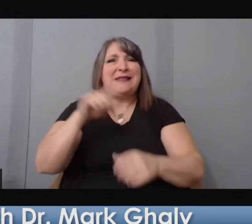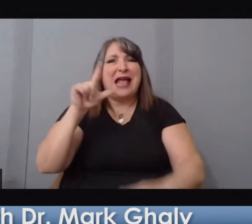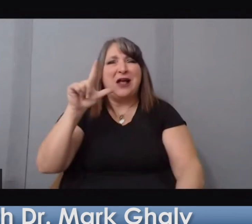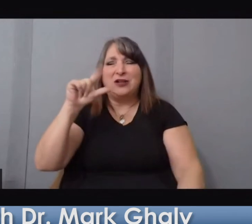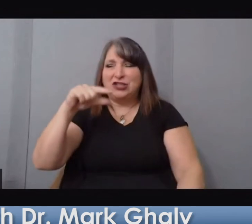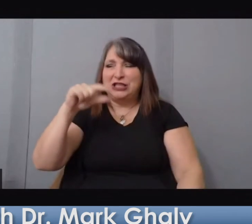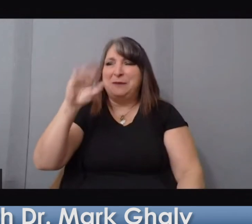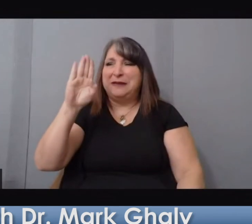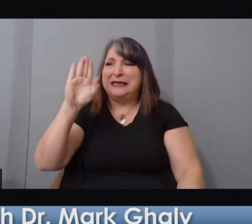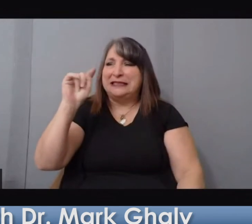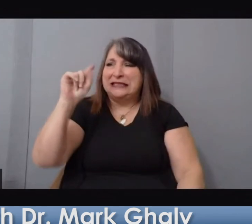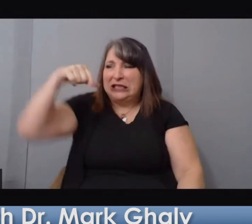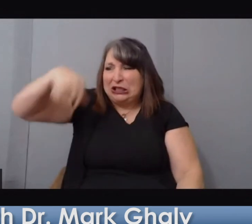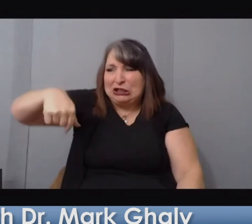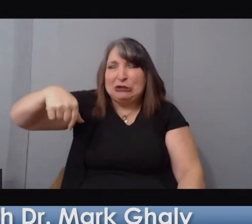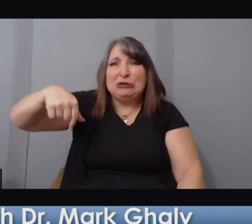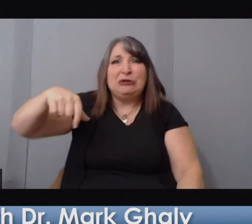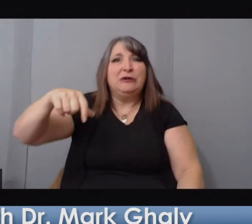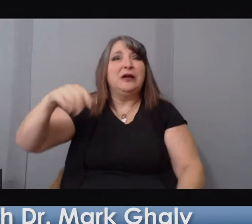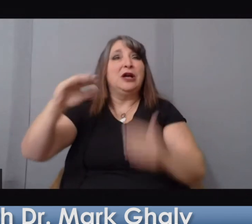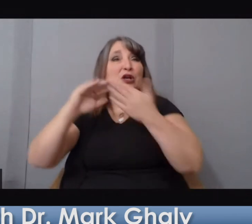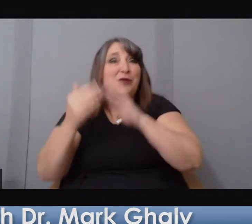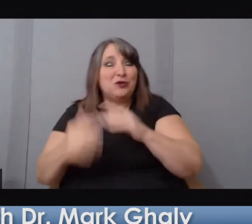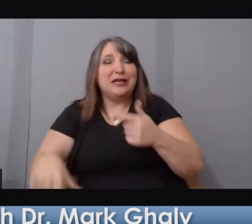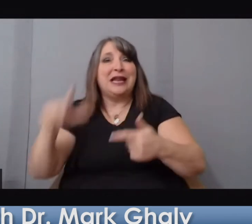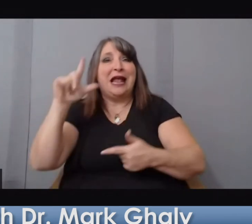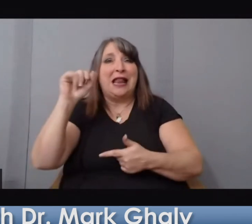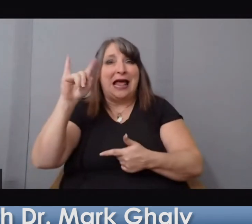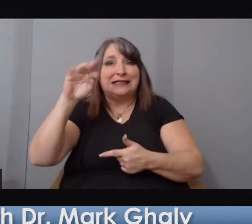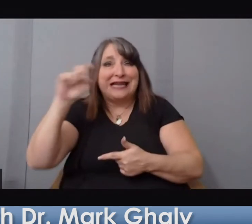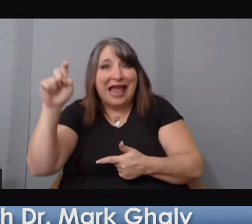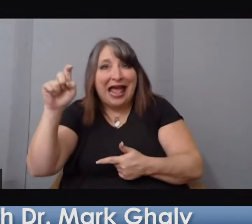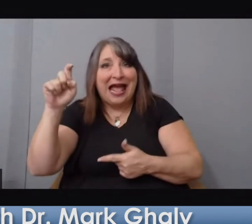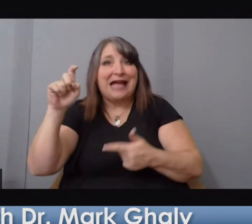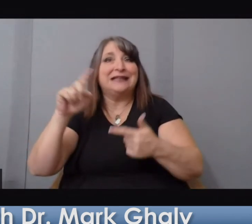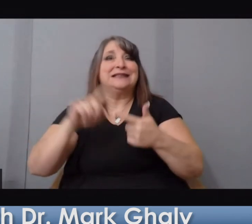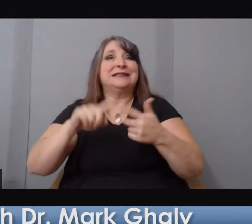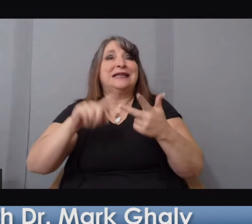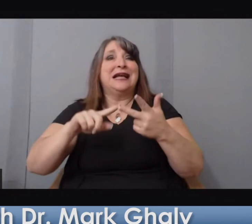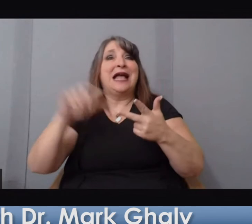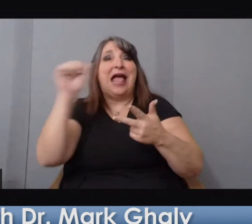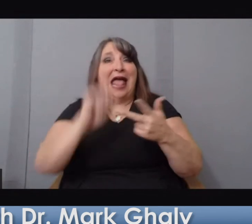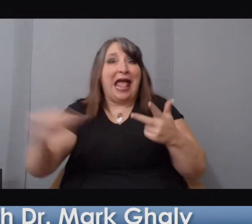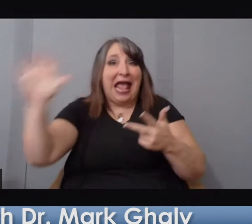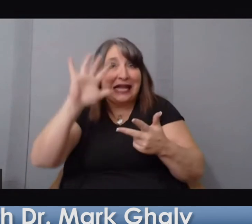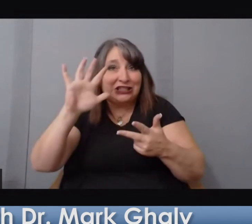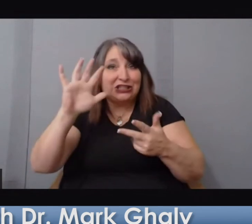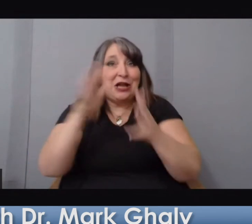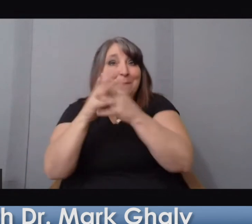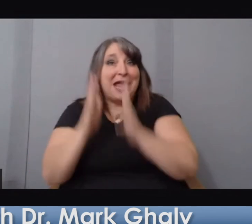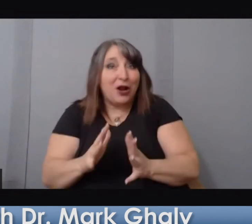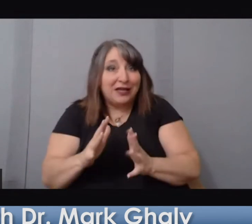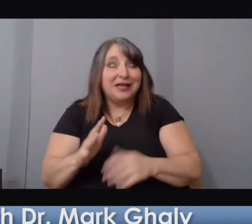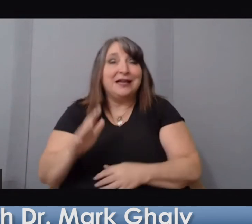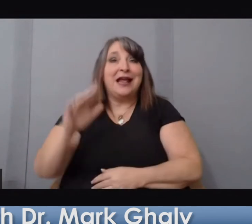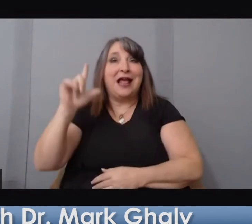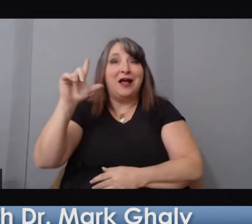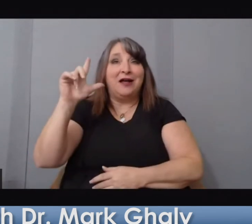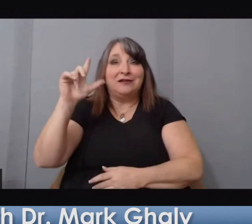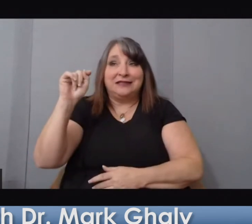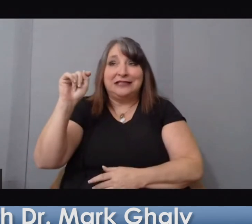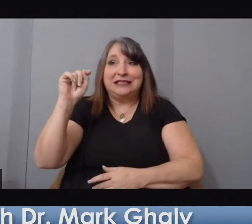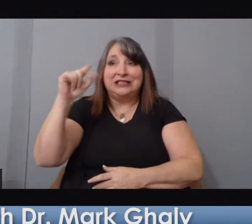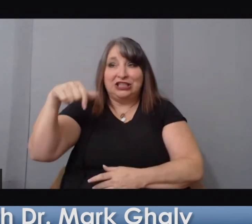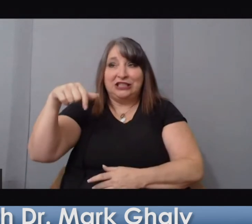as Latinx, Latino, Latina, and some Asian American LGBTQ people beyond Los Angeles